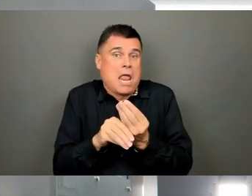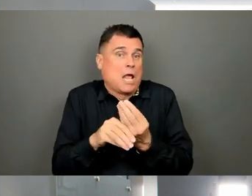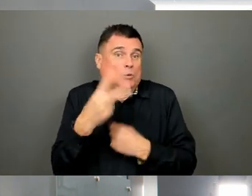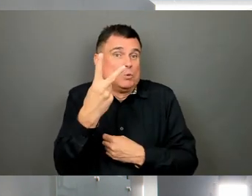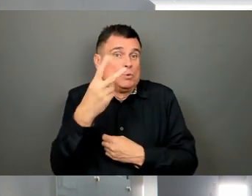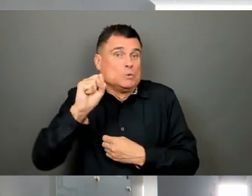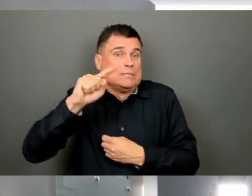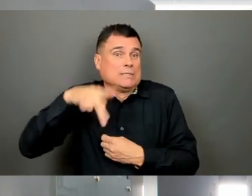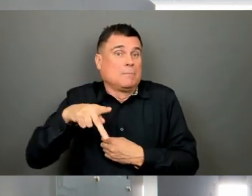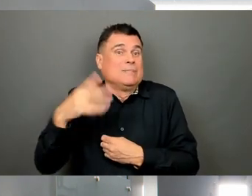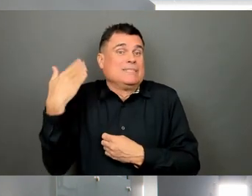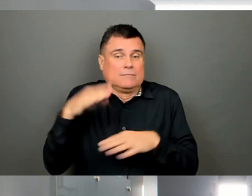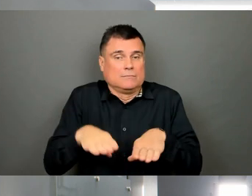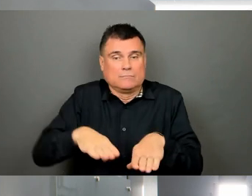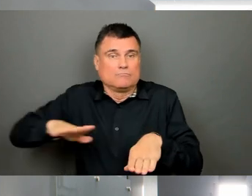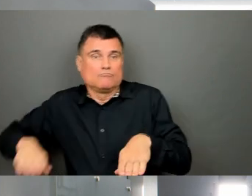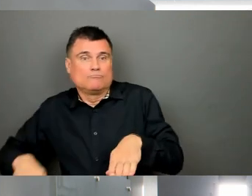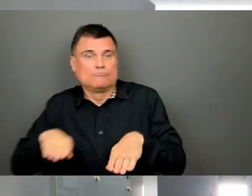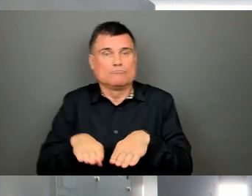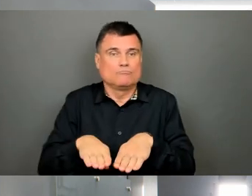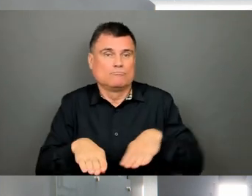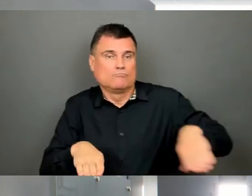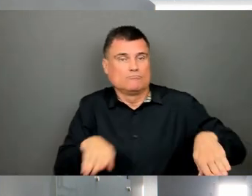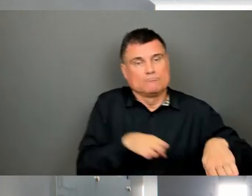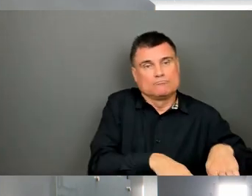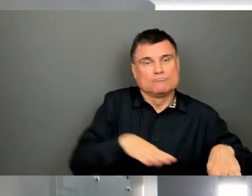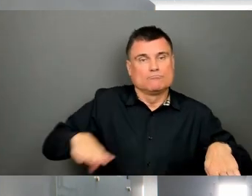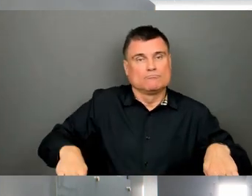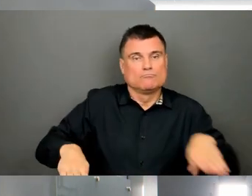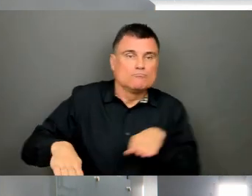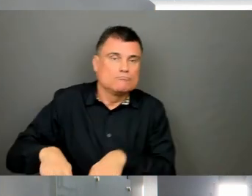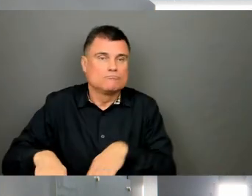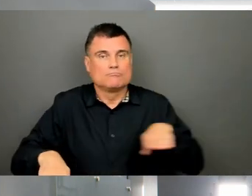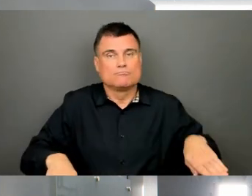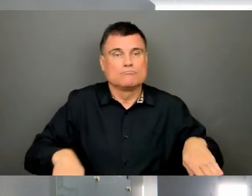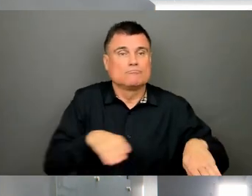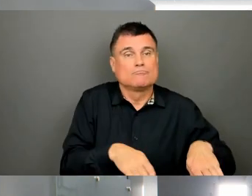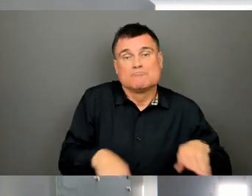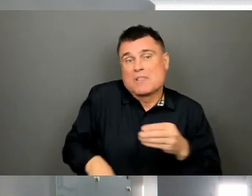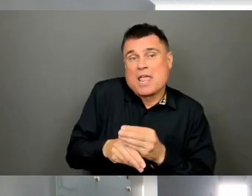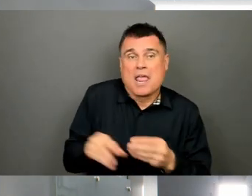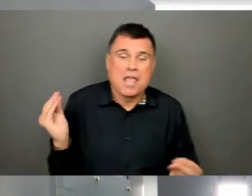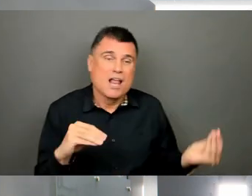You can put the 2-step in there if you want. Make it more dynamic.